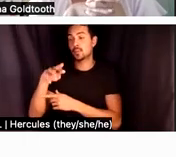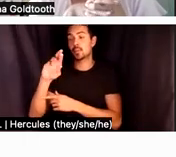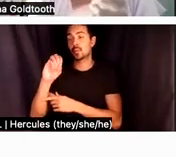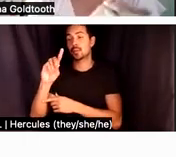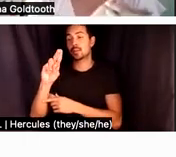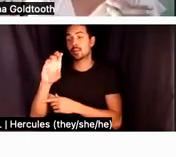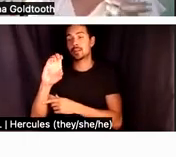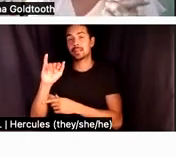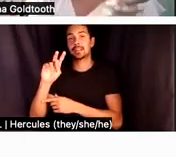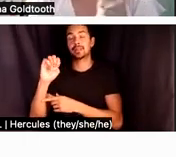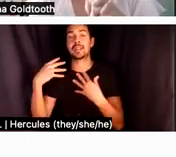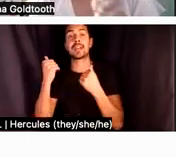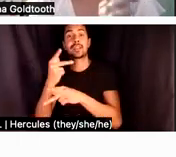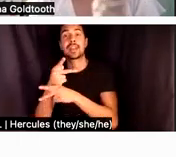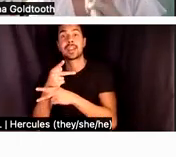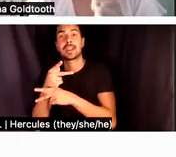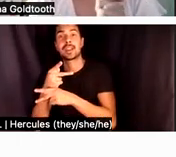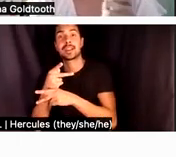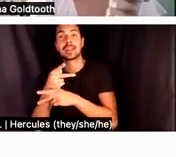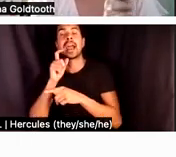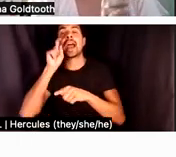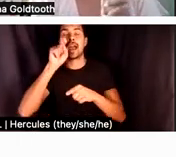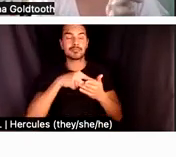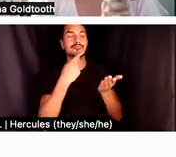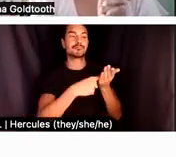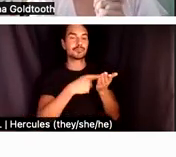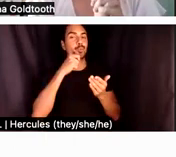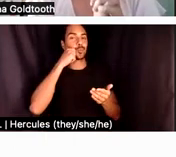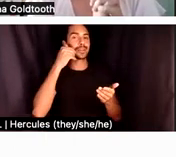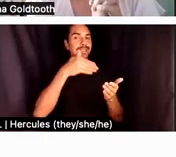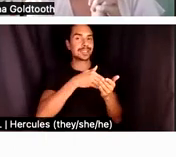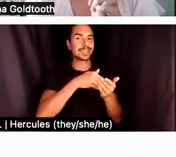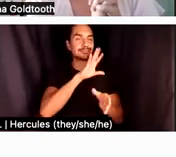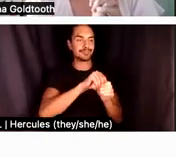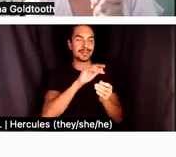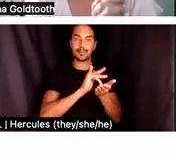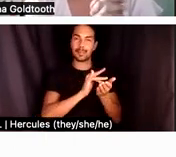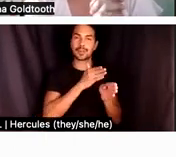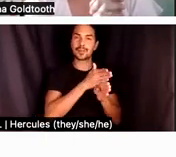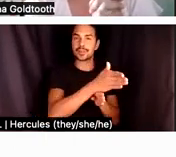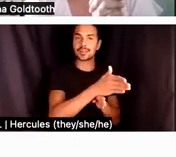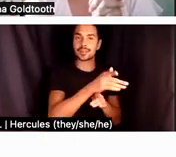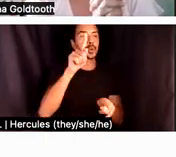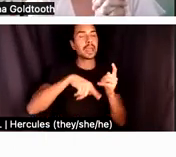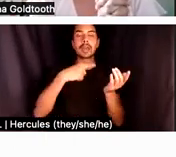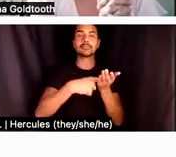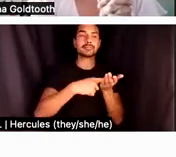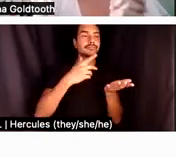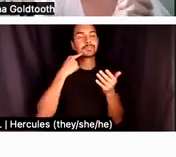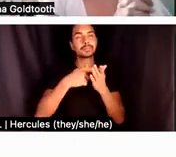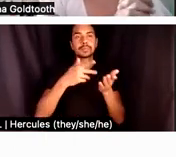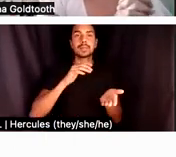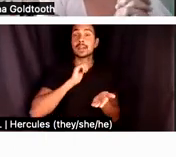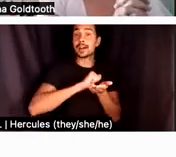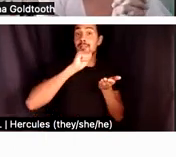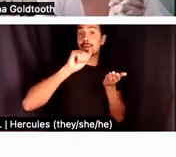without addressing racism, because there was racism within the medical field. You can't talk about abortion access without talking about